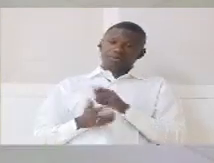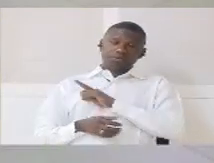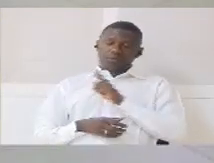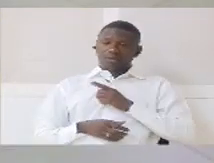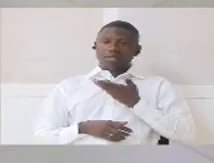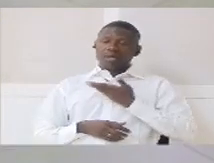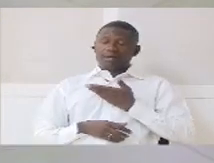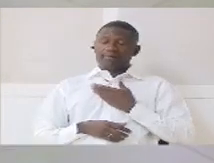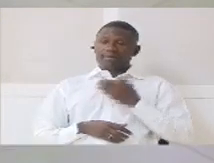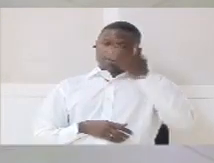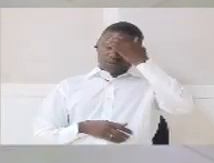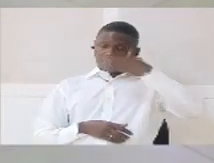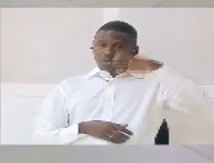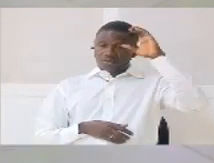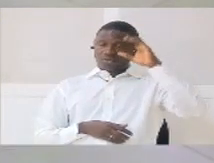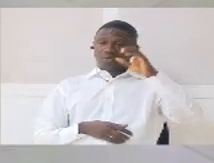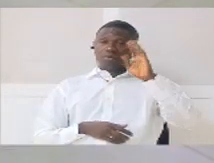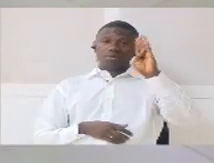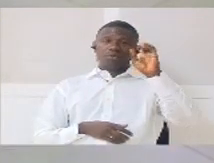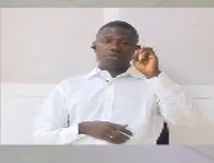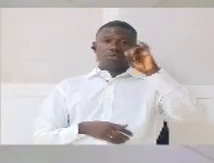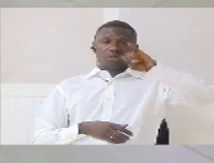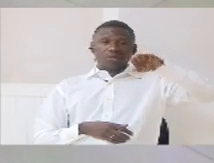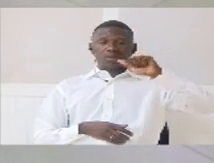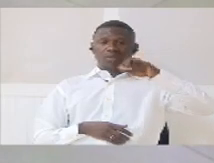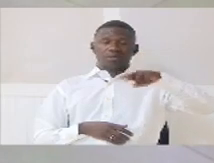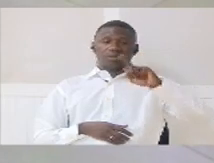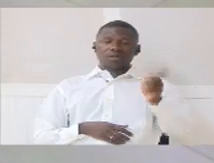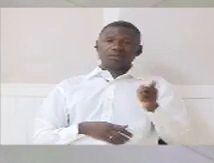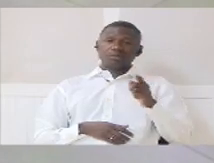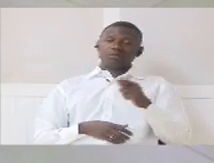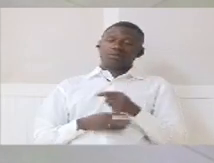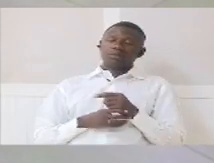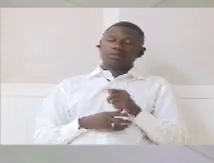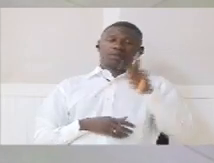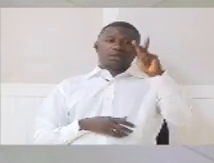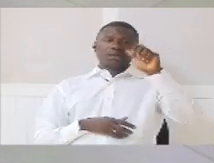We have Commissioner Bojang, Commissioner Carr, Commissioner Samba, and